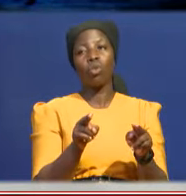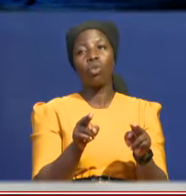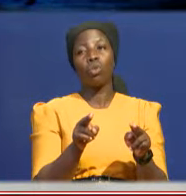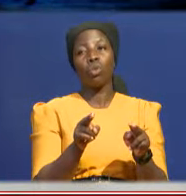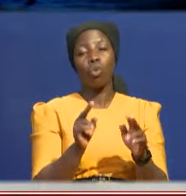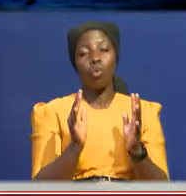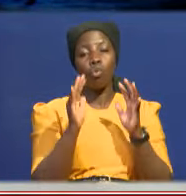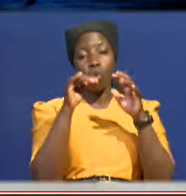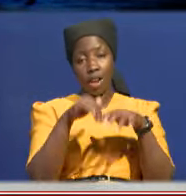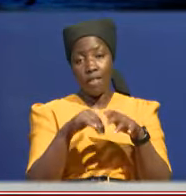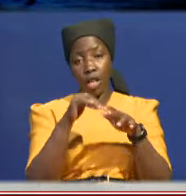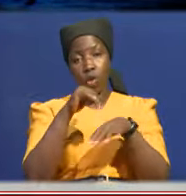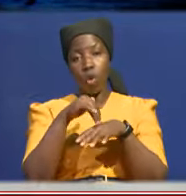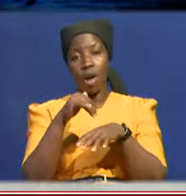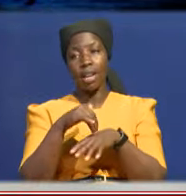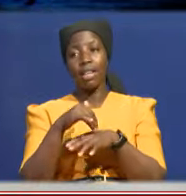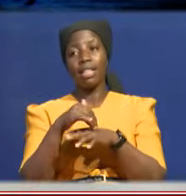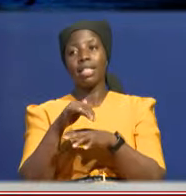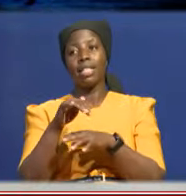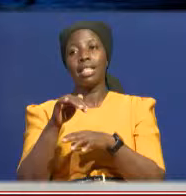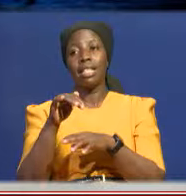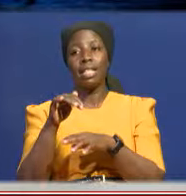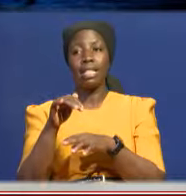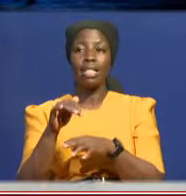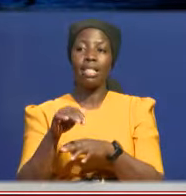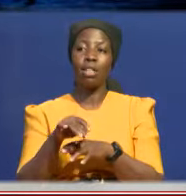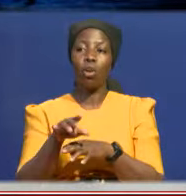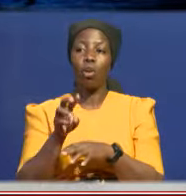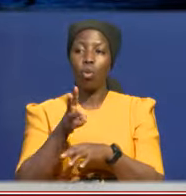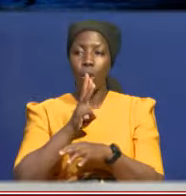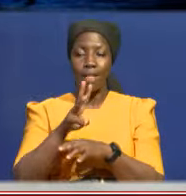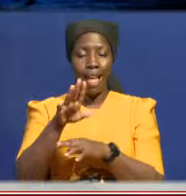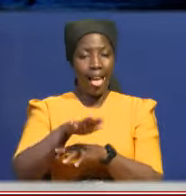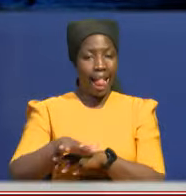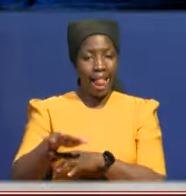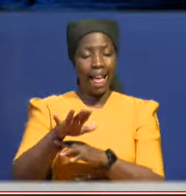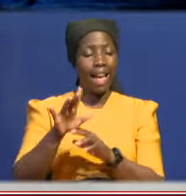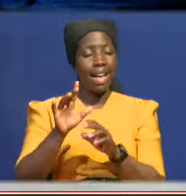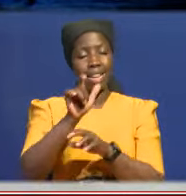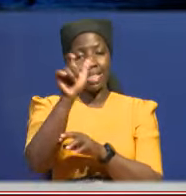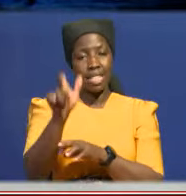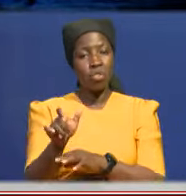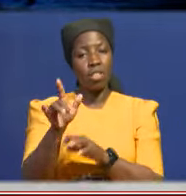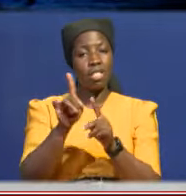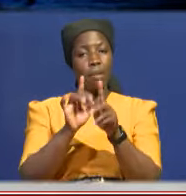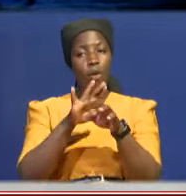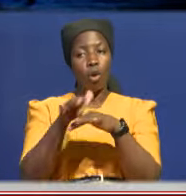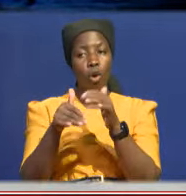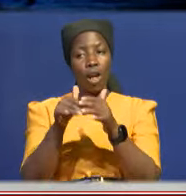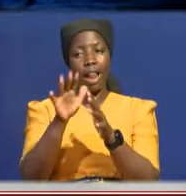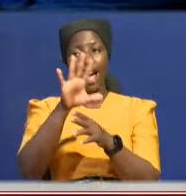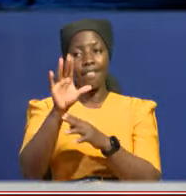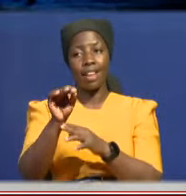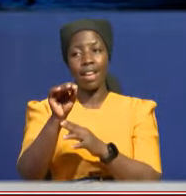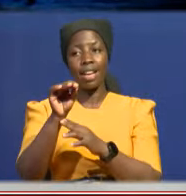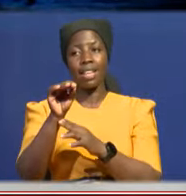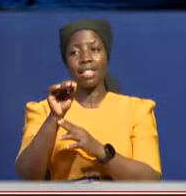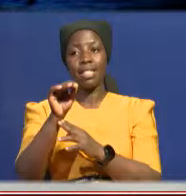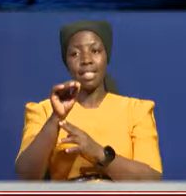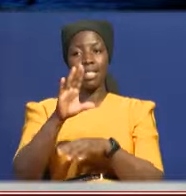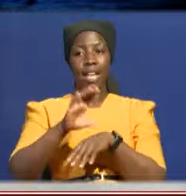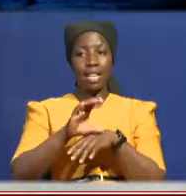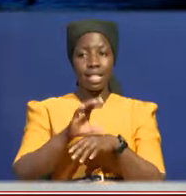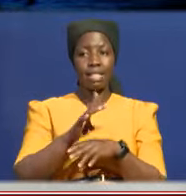International Conference on the Great Lakes Region and all the African conferences of churches, leaders said the conflict being witnessed